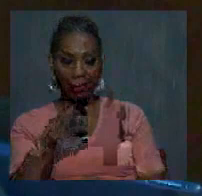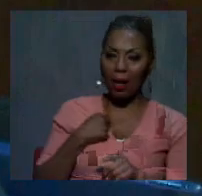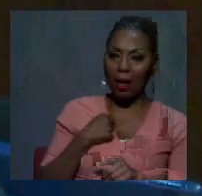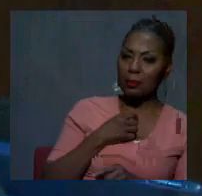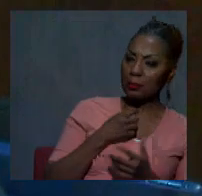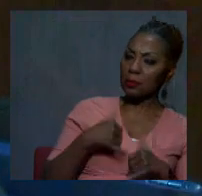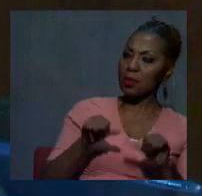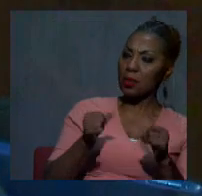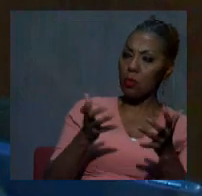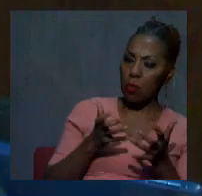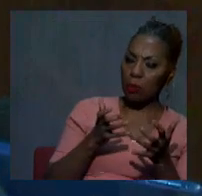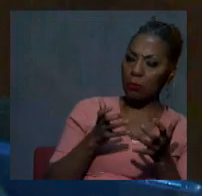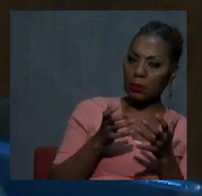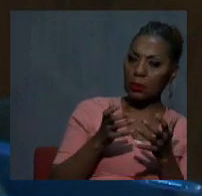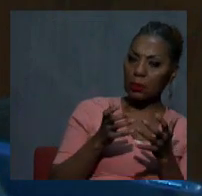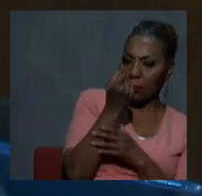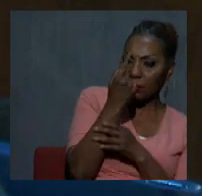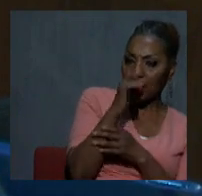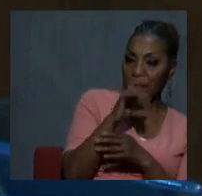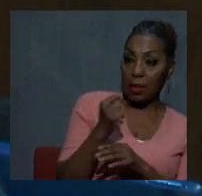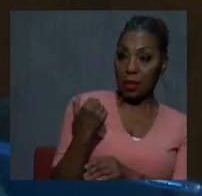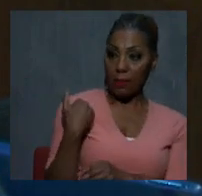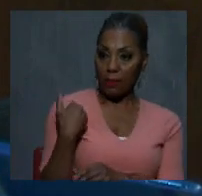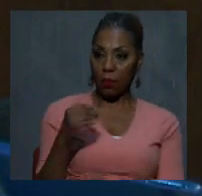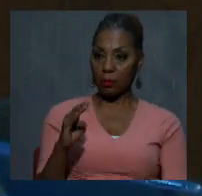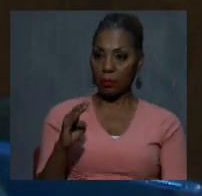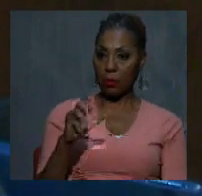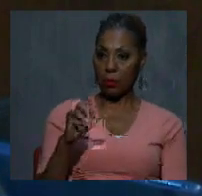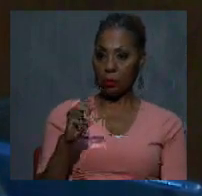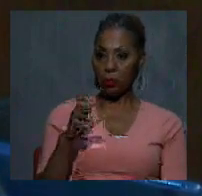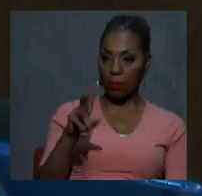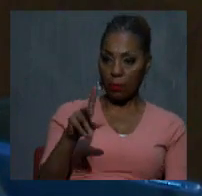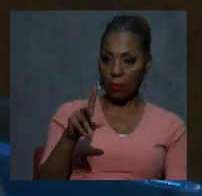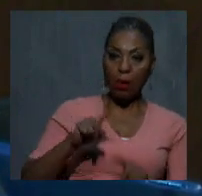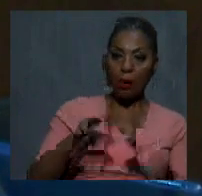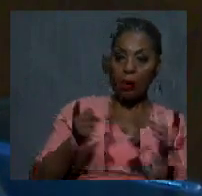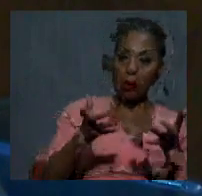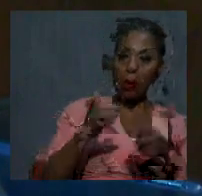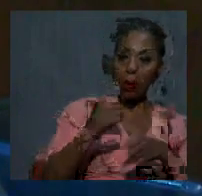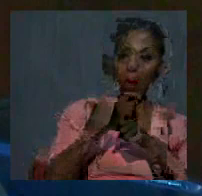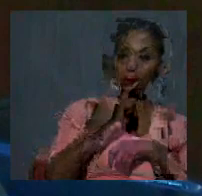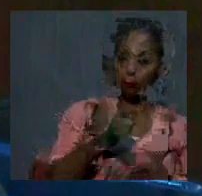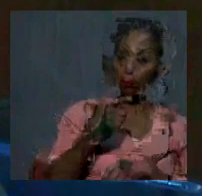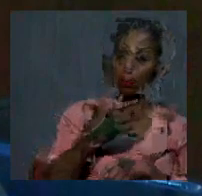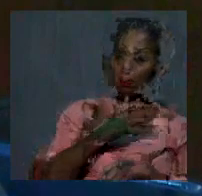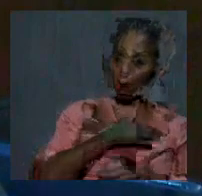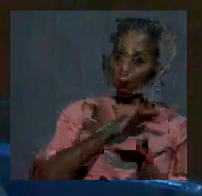understand it, I it wanna was a make, Bloomberg grant. sure my school